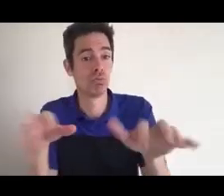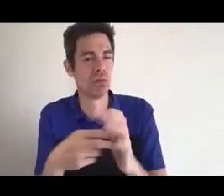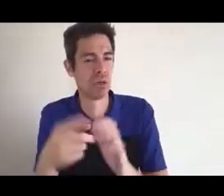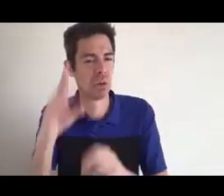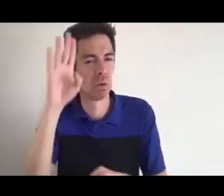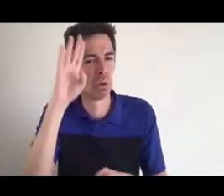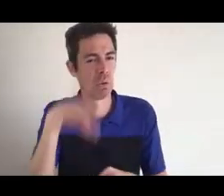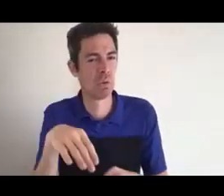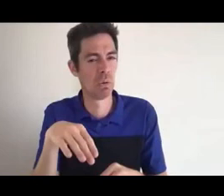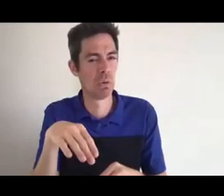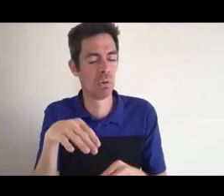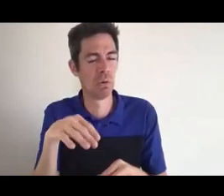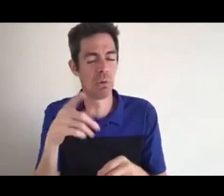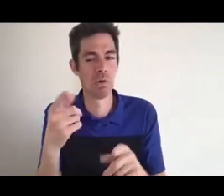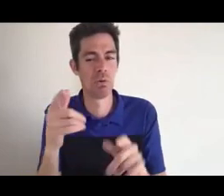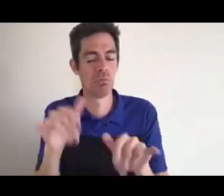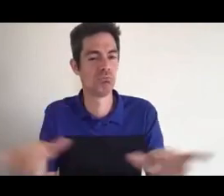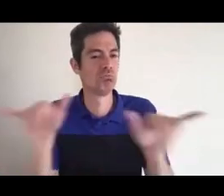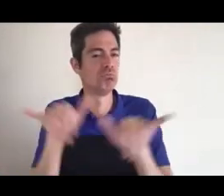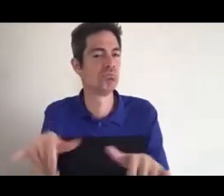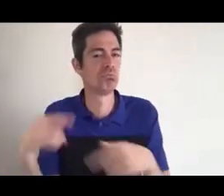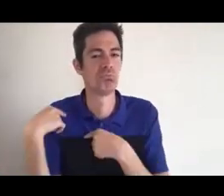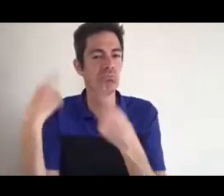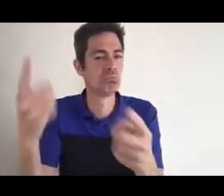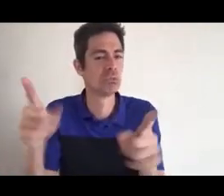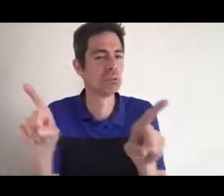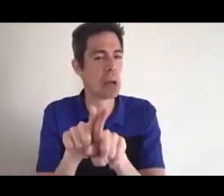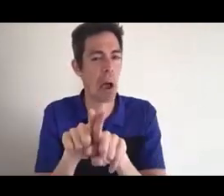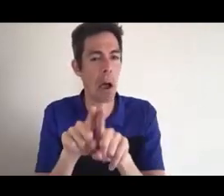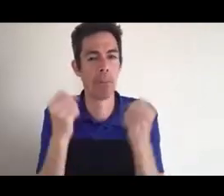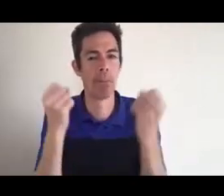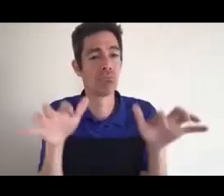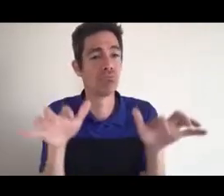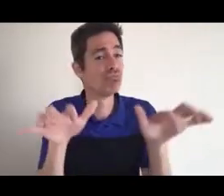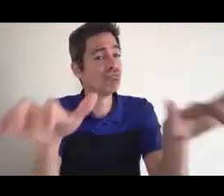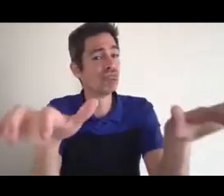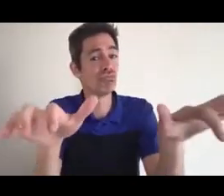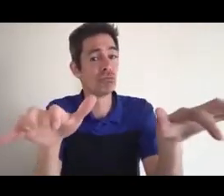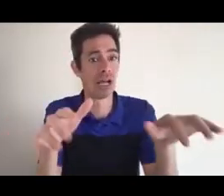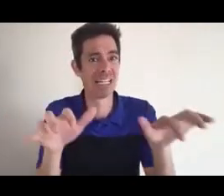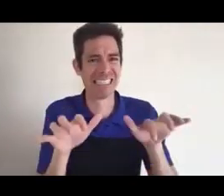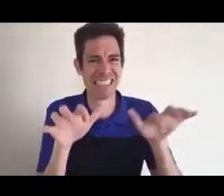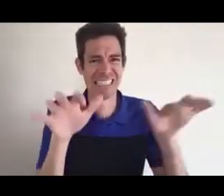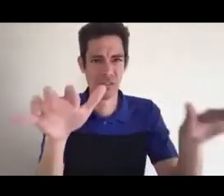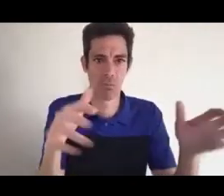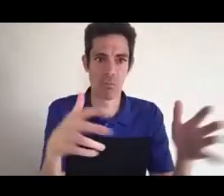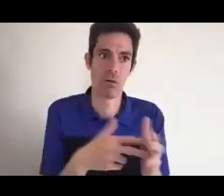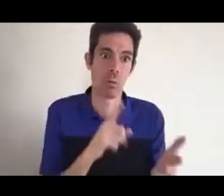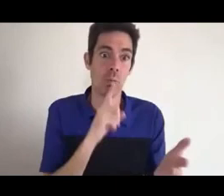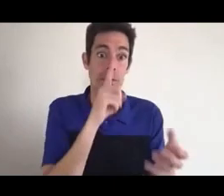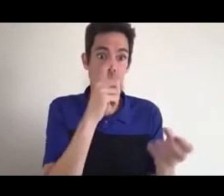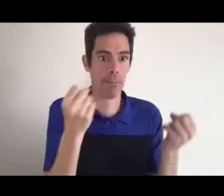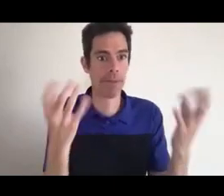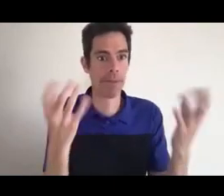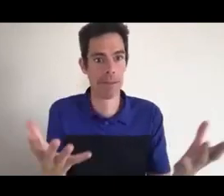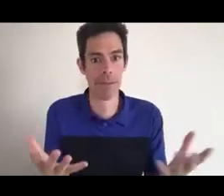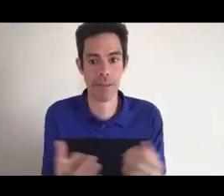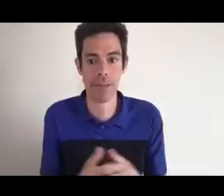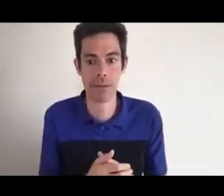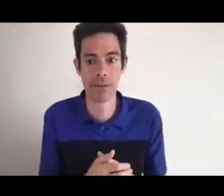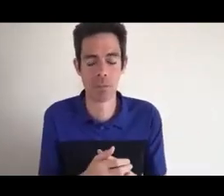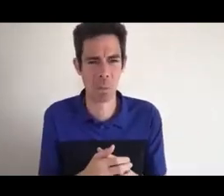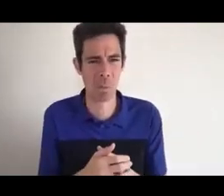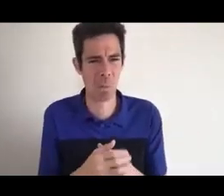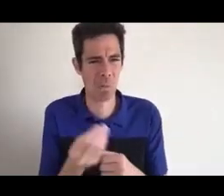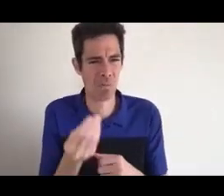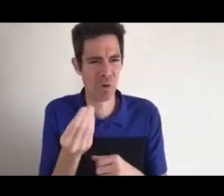an adverb. If you do this, that just kind of a regular amount of people. But if it's the E face,